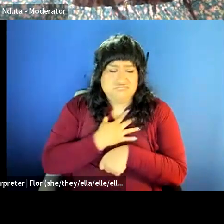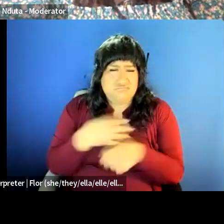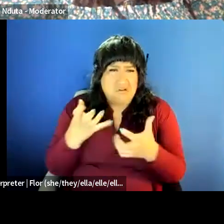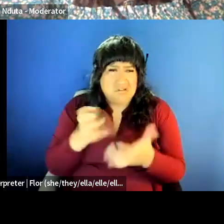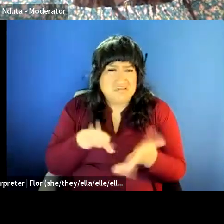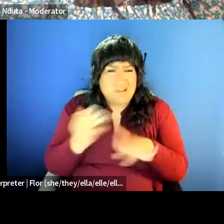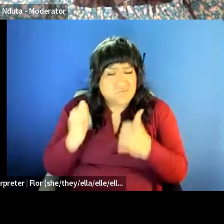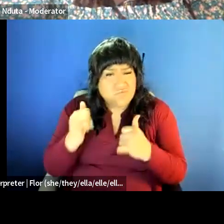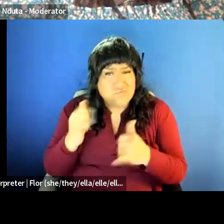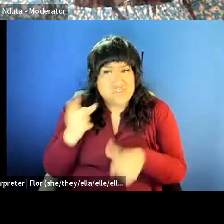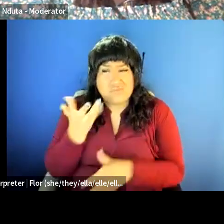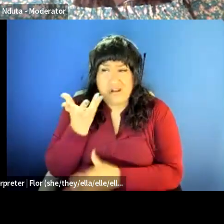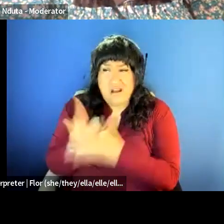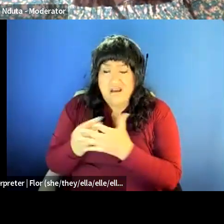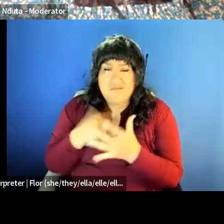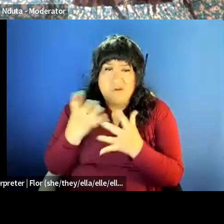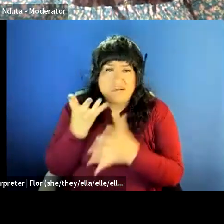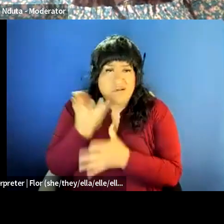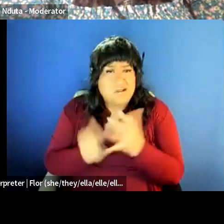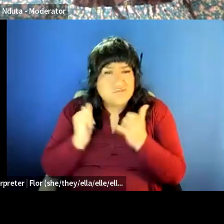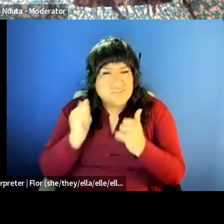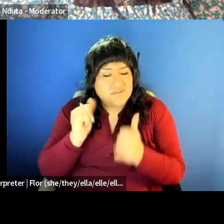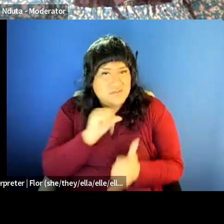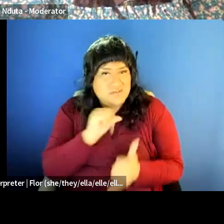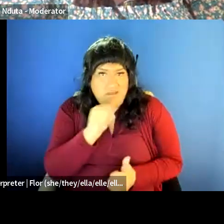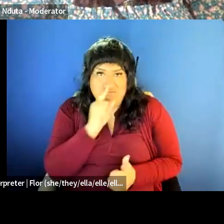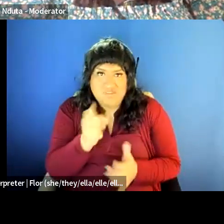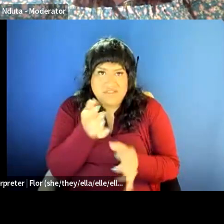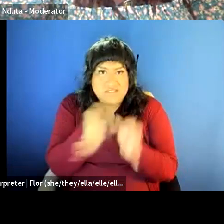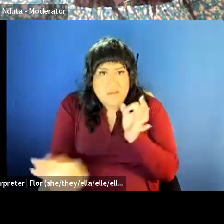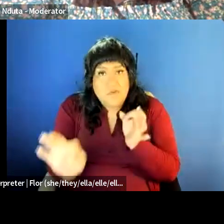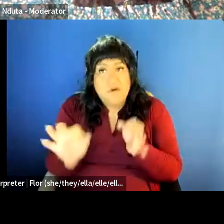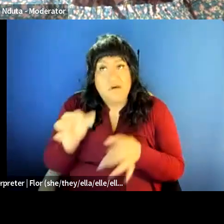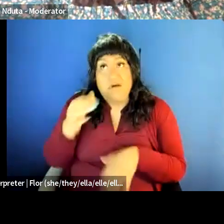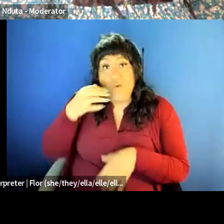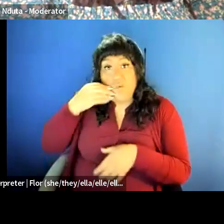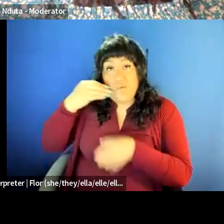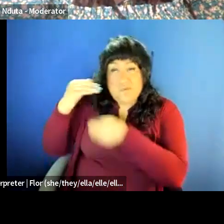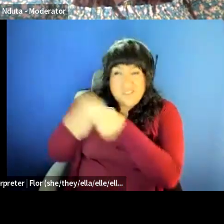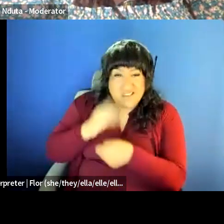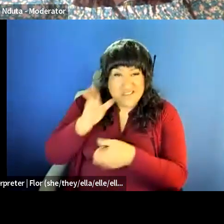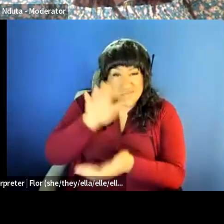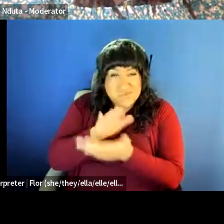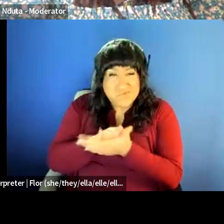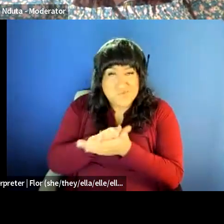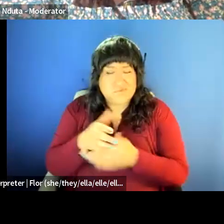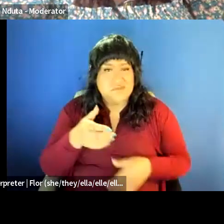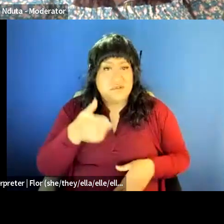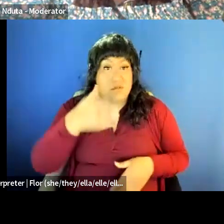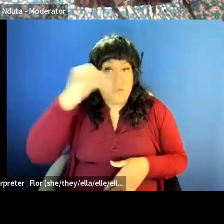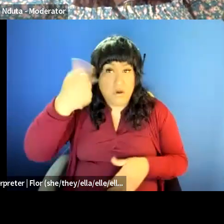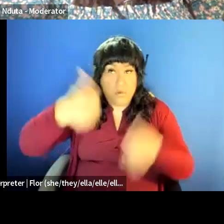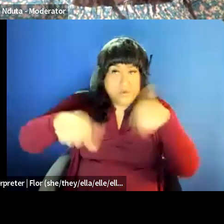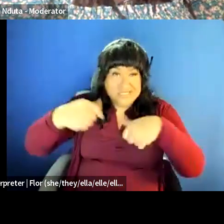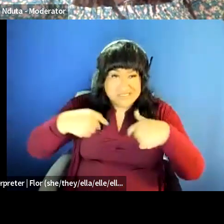She was gone, I wanted to go. And it wasn't that simple. It was also like racism in school. It was rejection from boys.